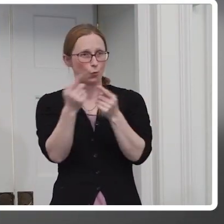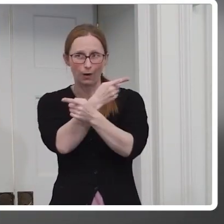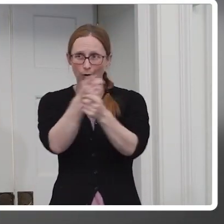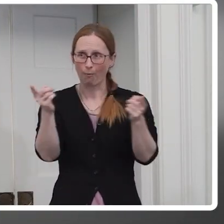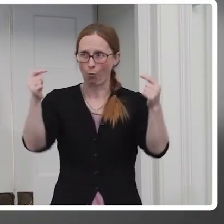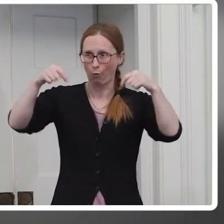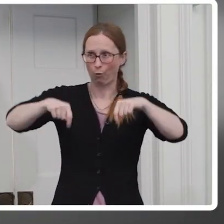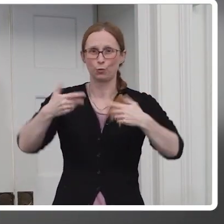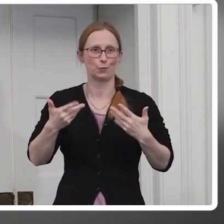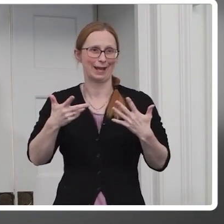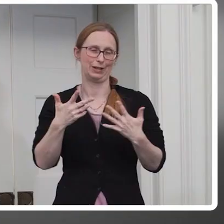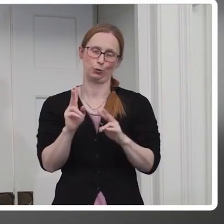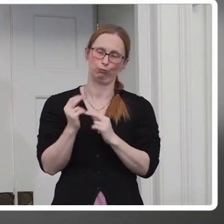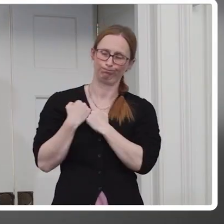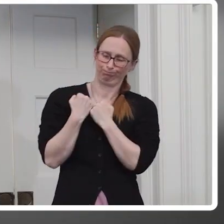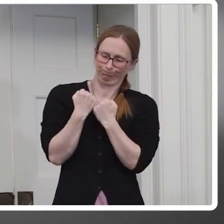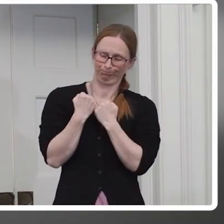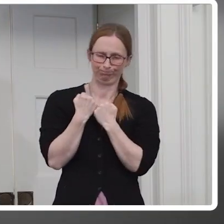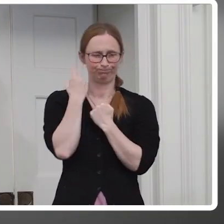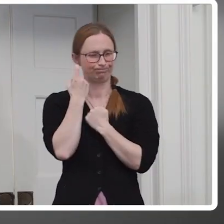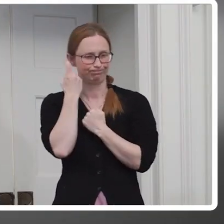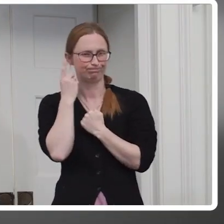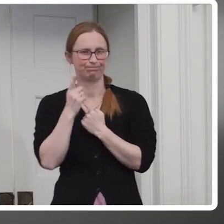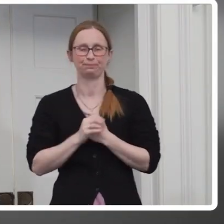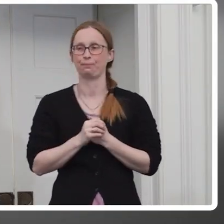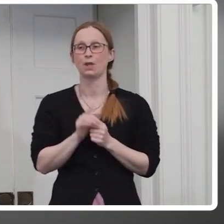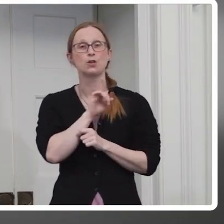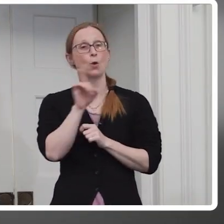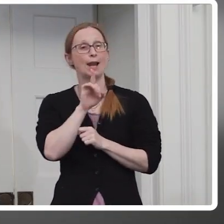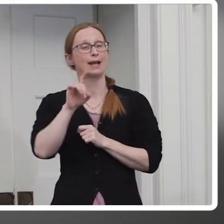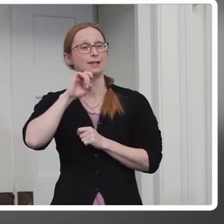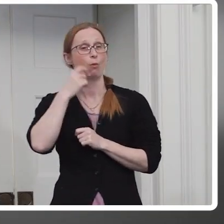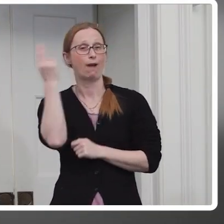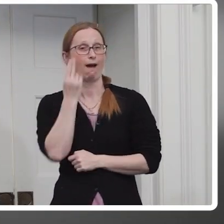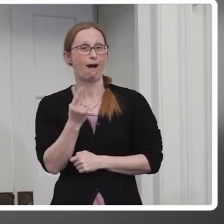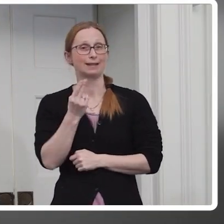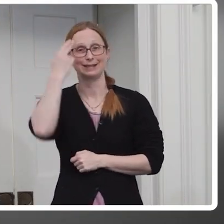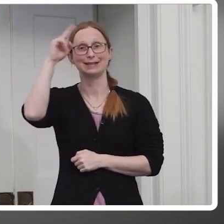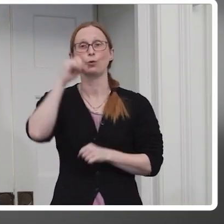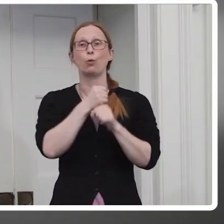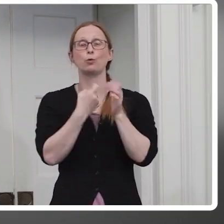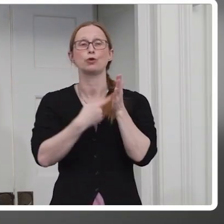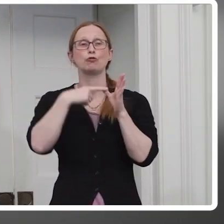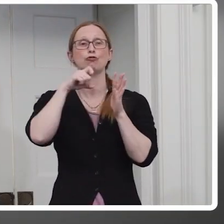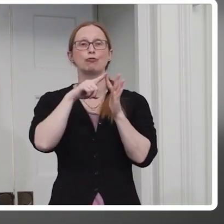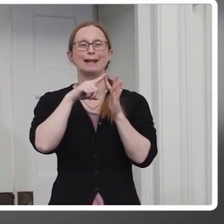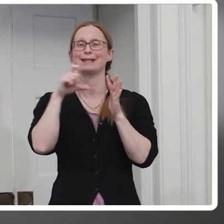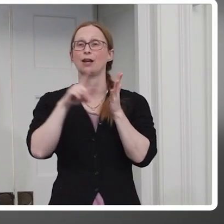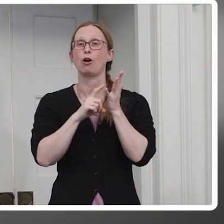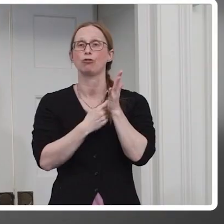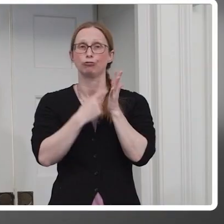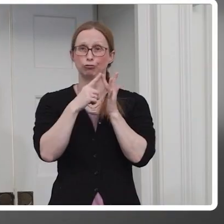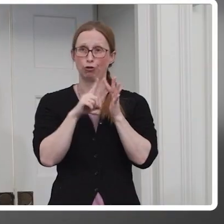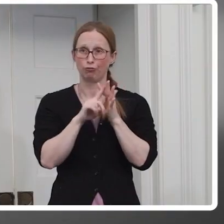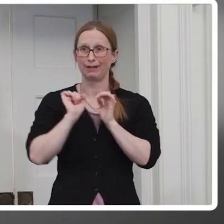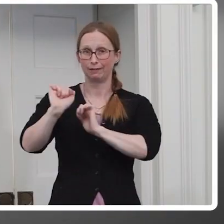to welcome everyone here today as we reflect on it. Later we will be joined by the artist Grace Currie, who